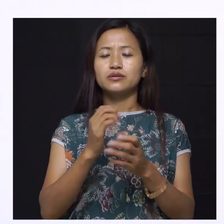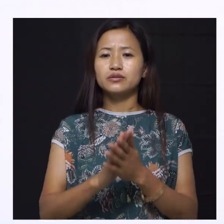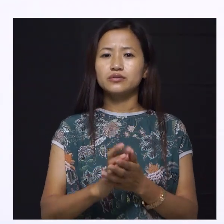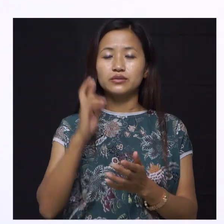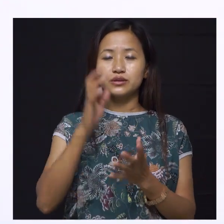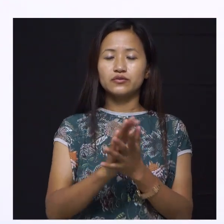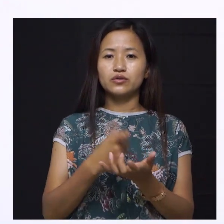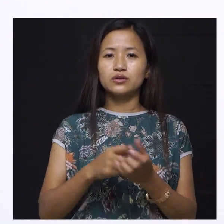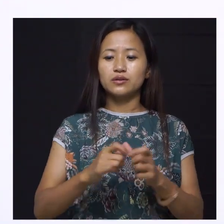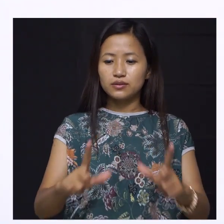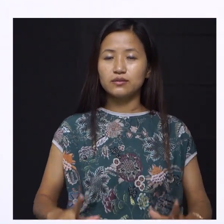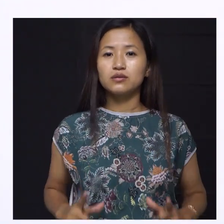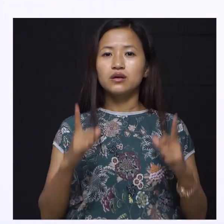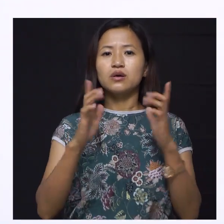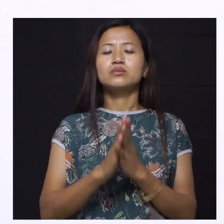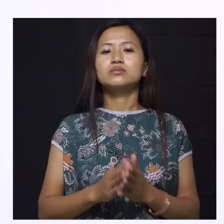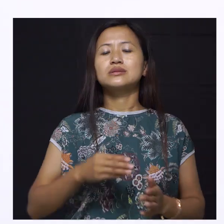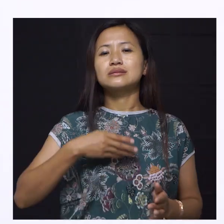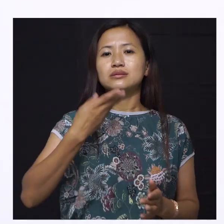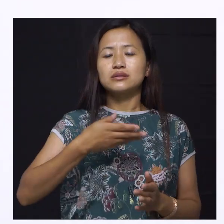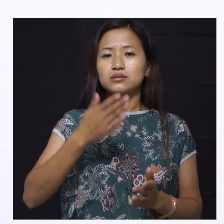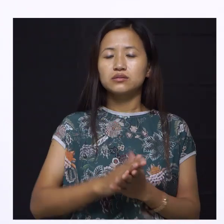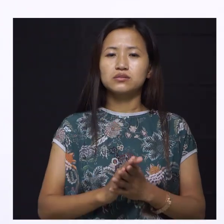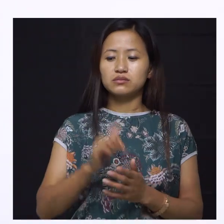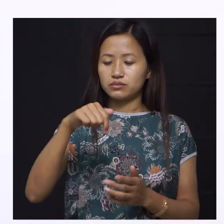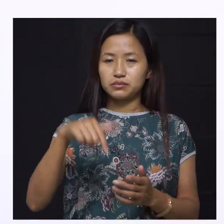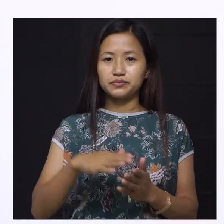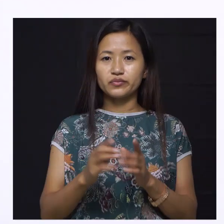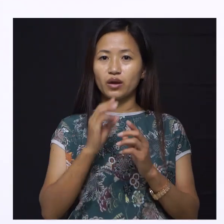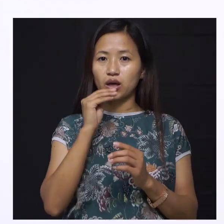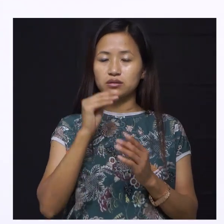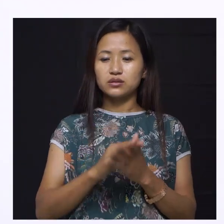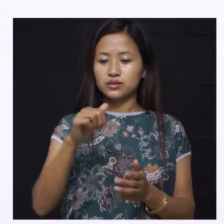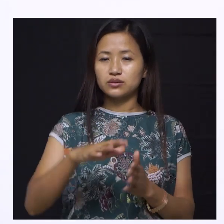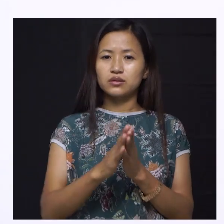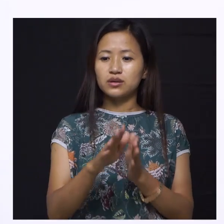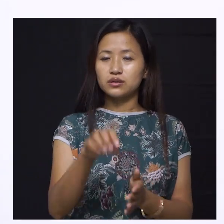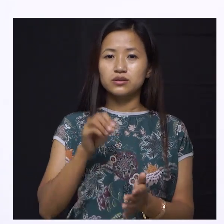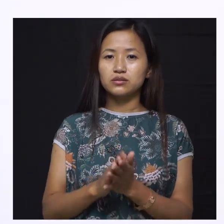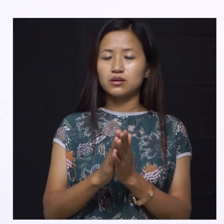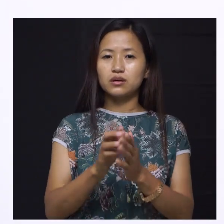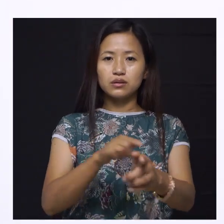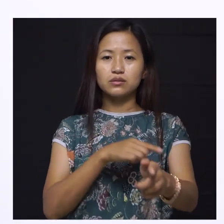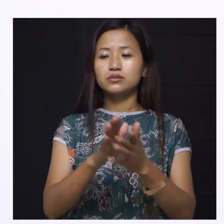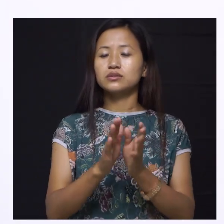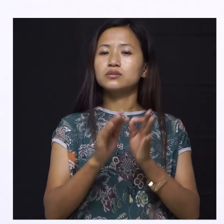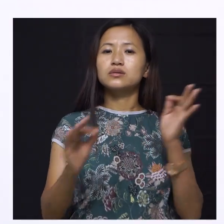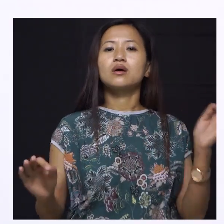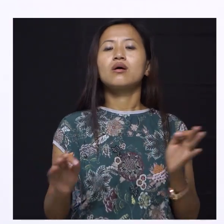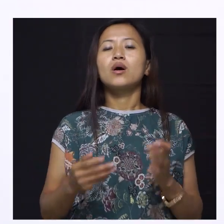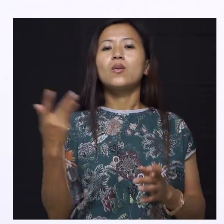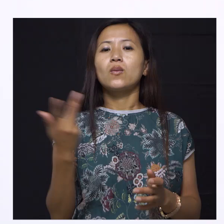happened to her life, which I'm not going to explain it to you right now. As I take you along the story, you will get to know what are